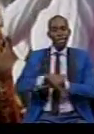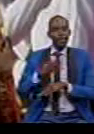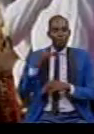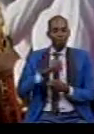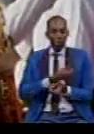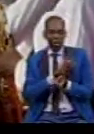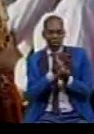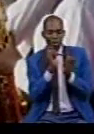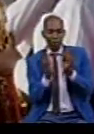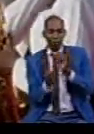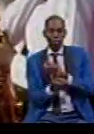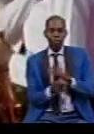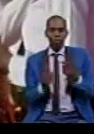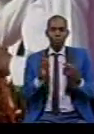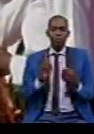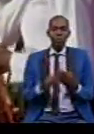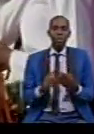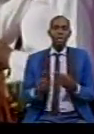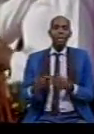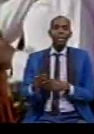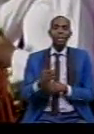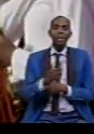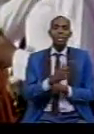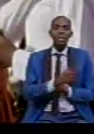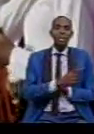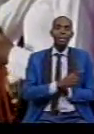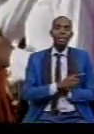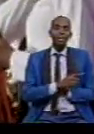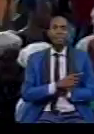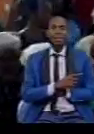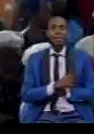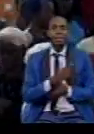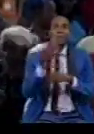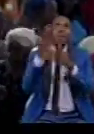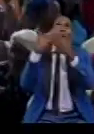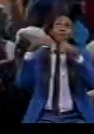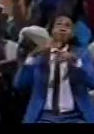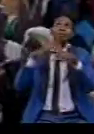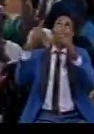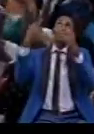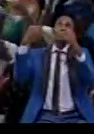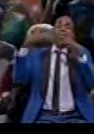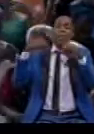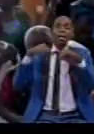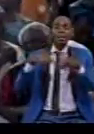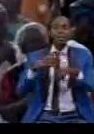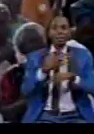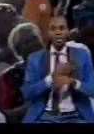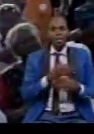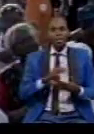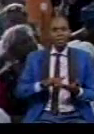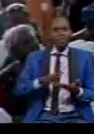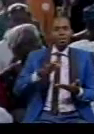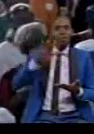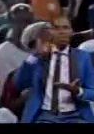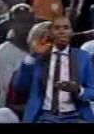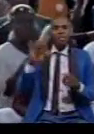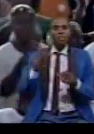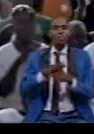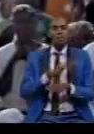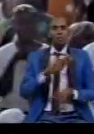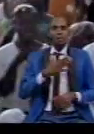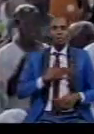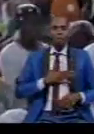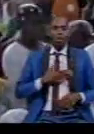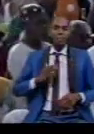part of your blessing away from you in Jesus' name. Thank you and